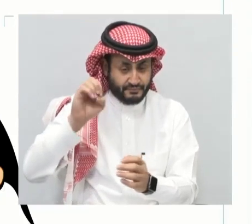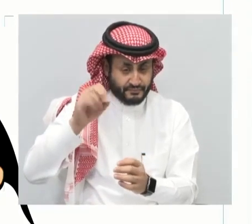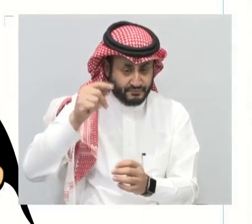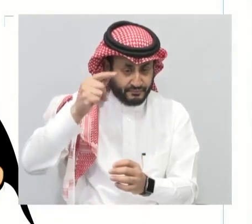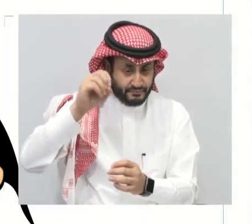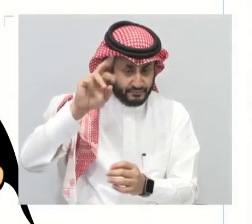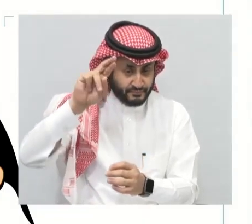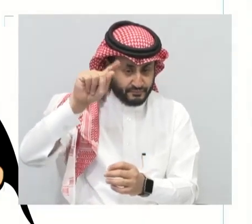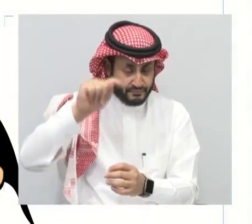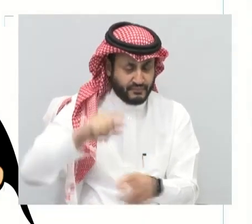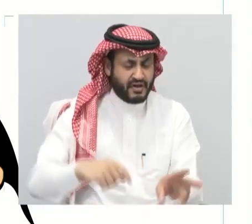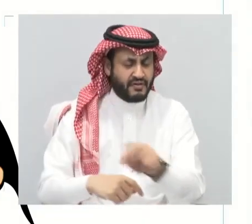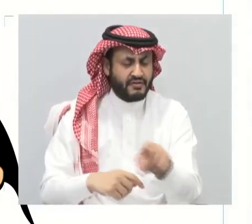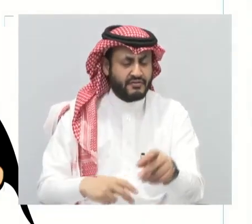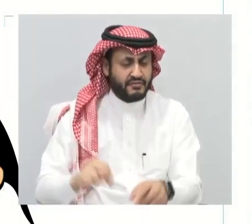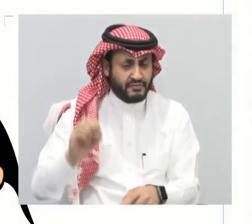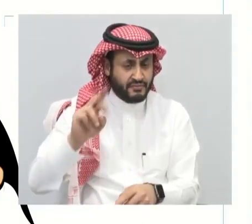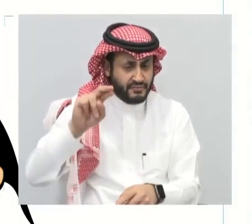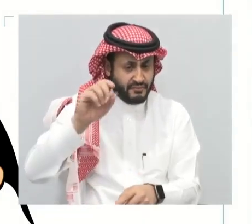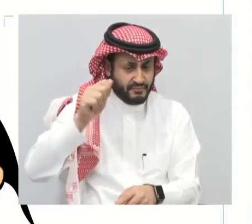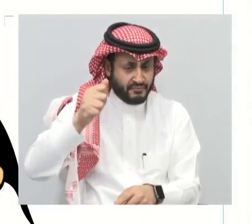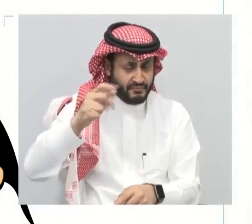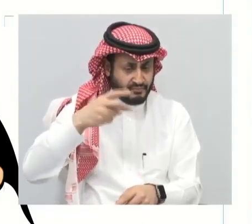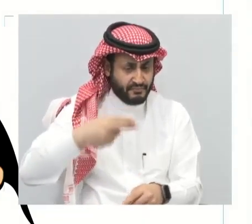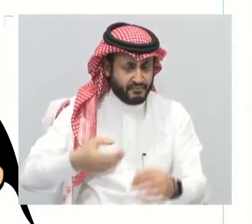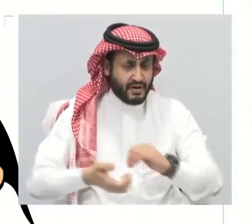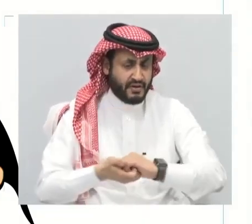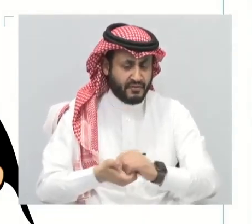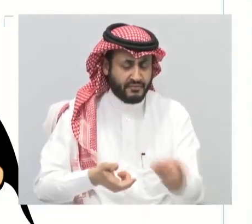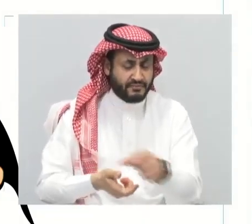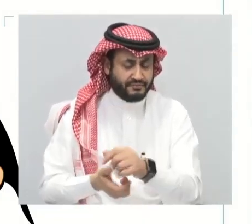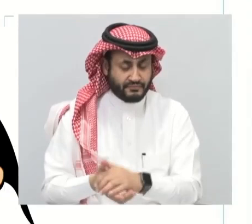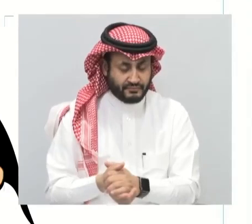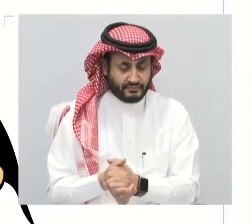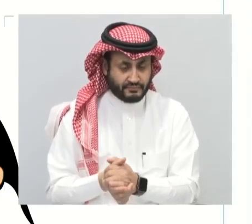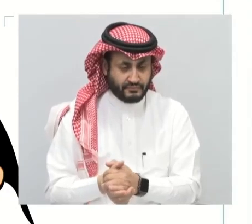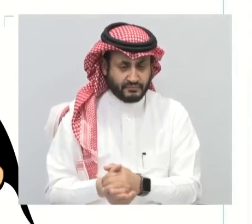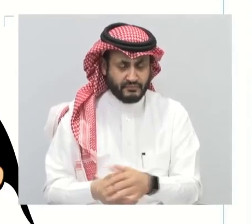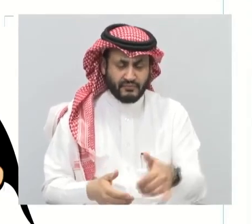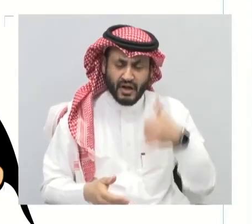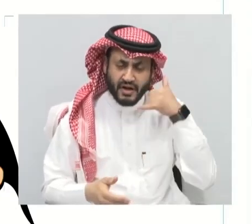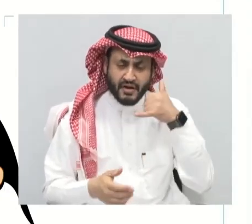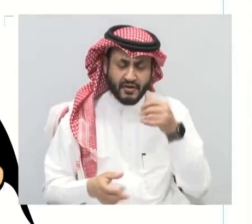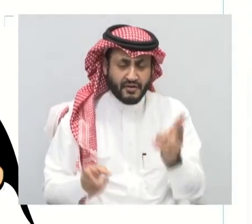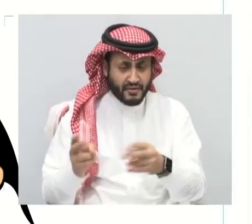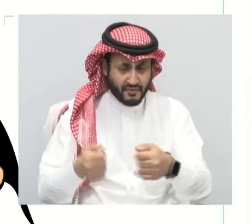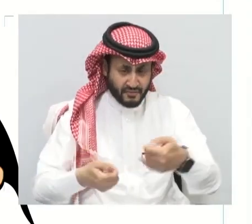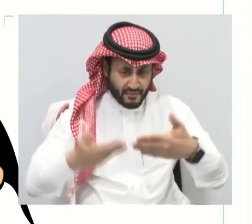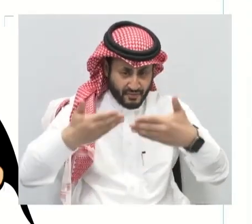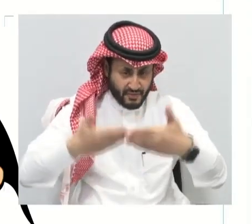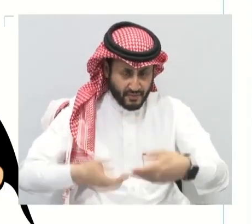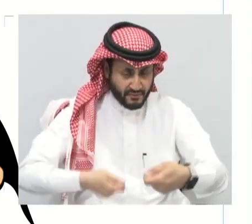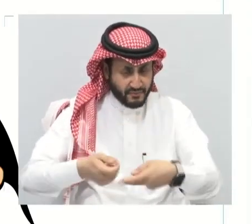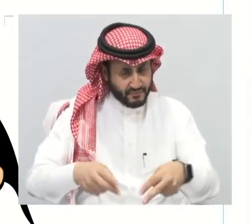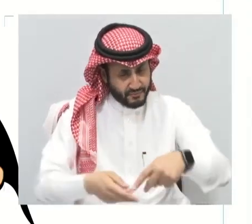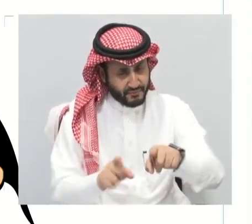with Noura and her friend. Hey, Noura, can you go to the mall with me this afternoon? She's asking her